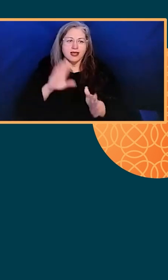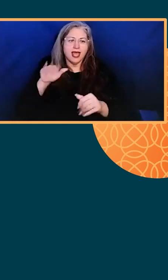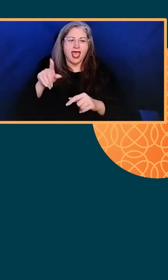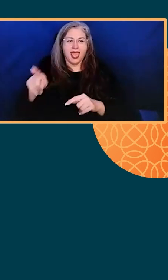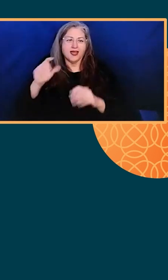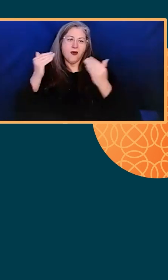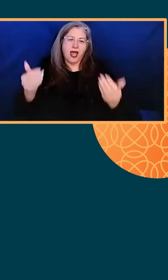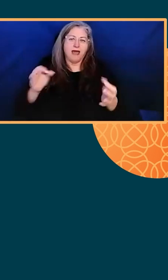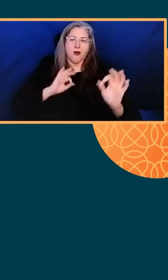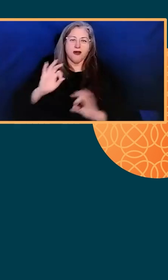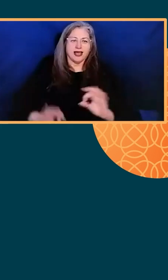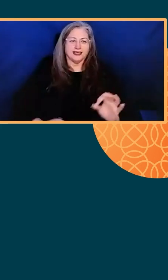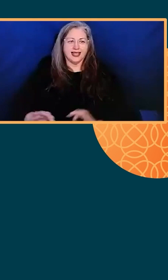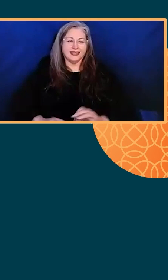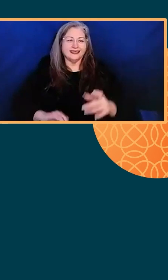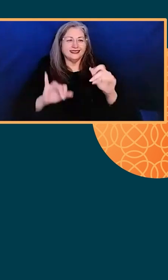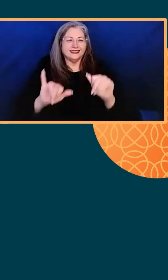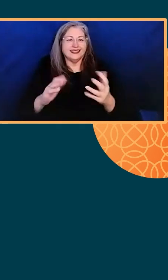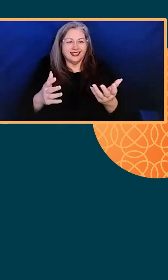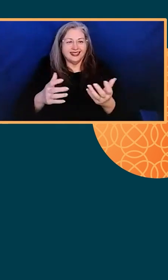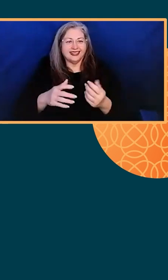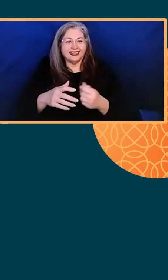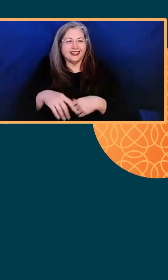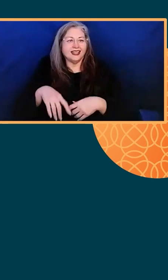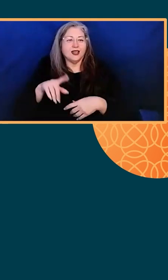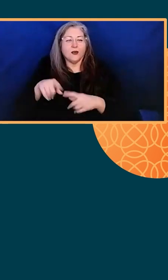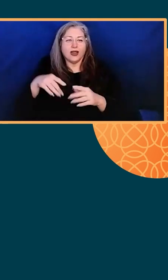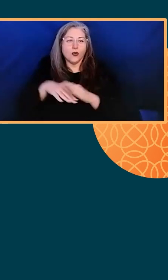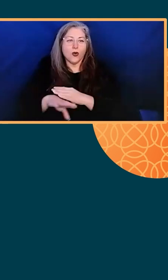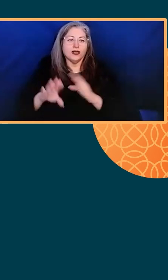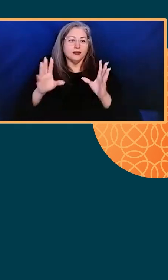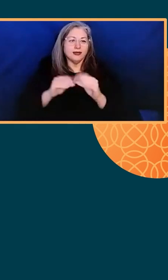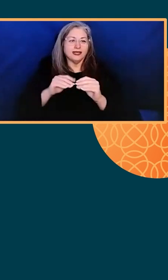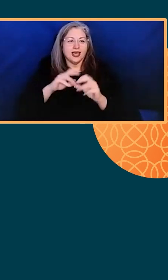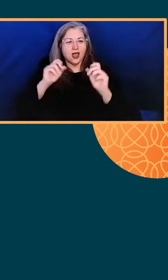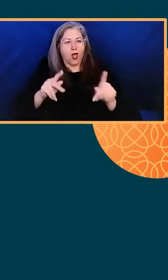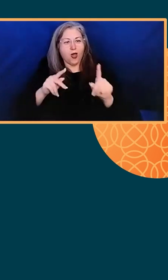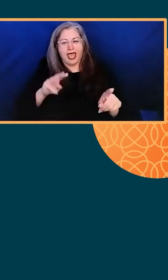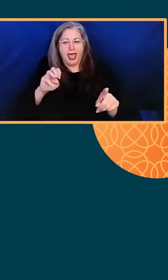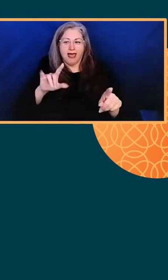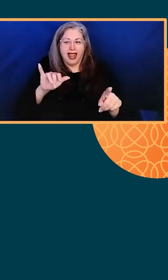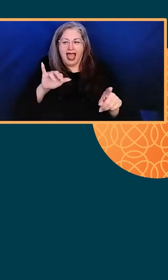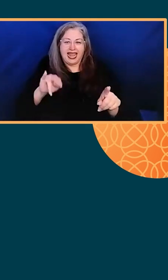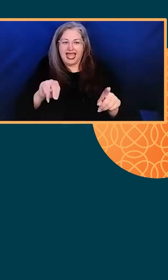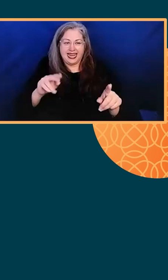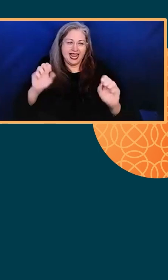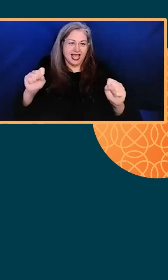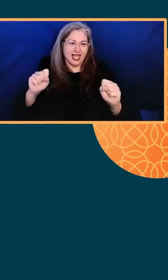dots. Okay, You know, polka like, dots. I'll enter into a meeting. I'm like, all right, melanin. Oh, you